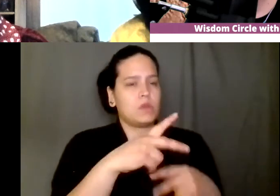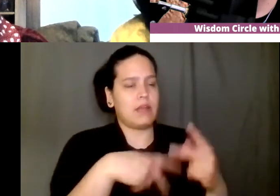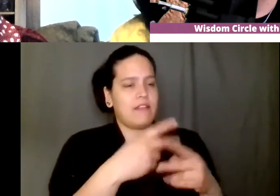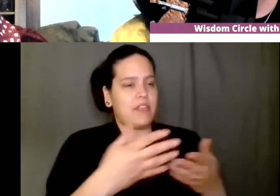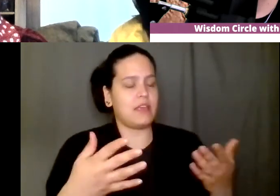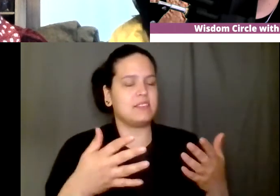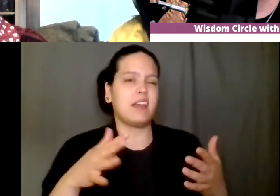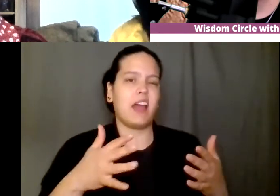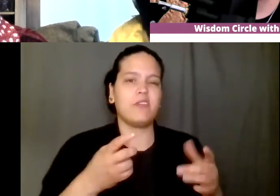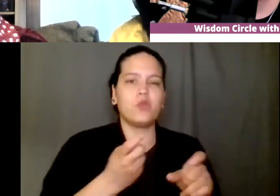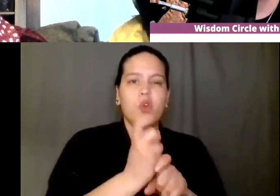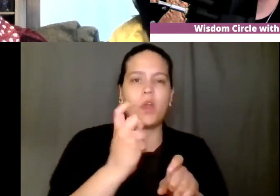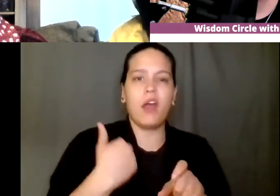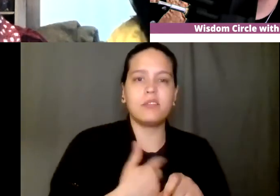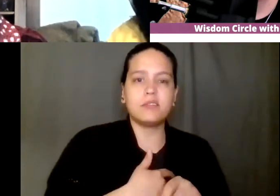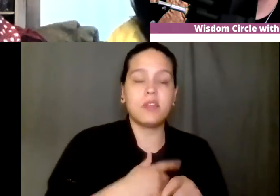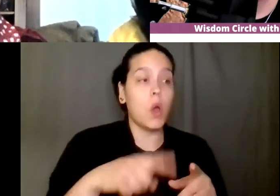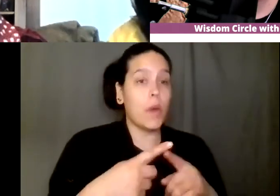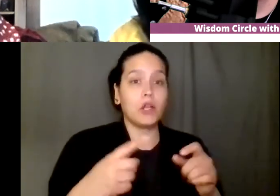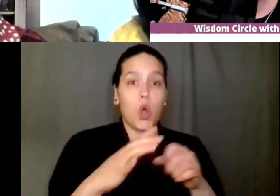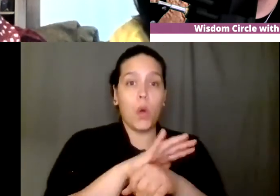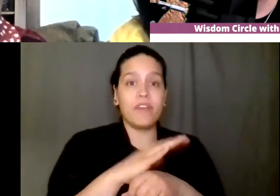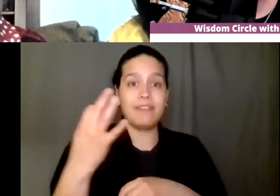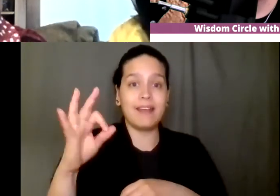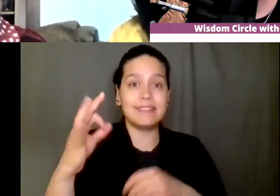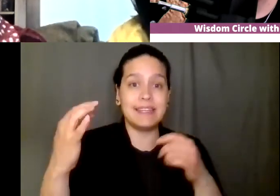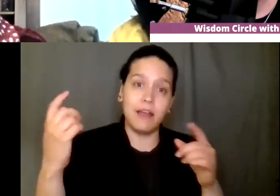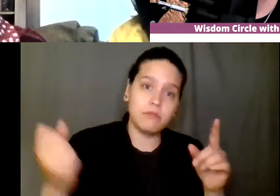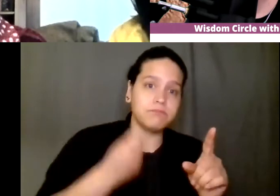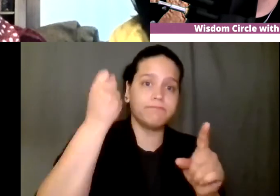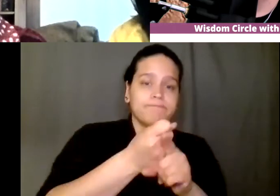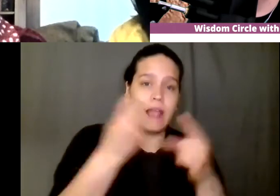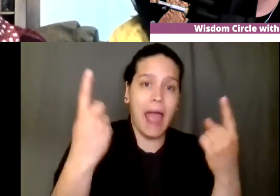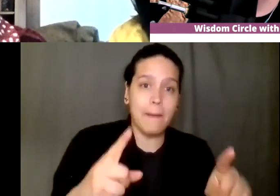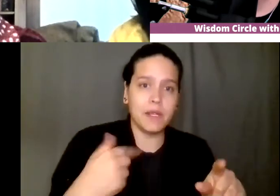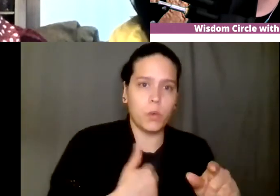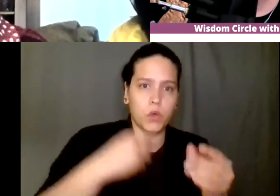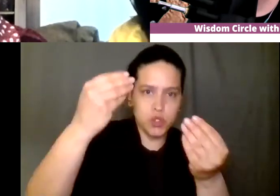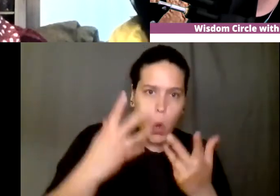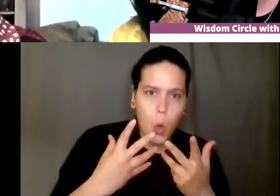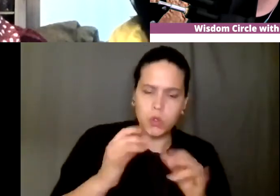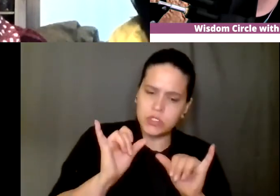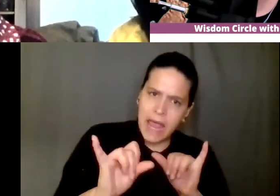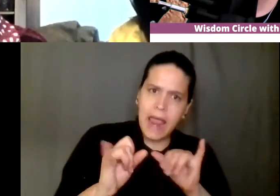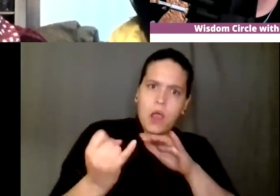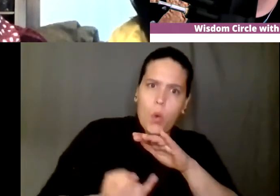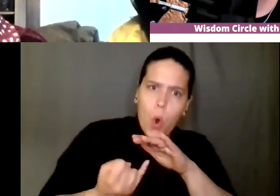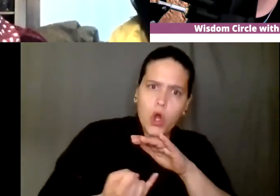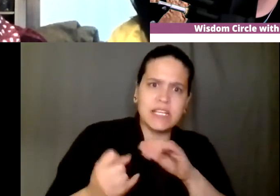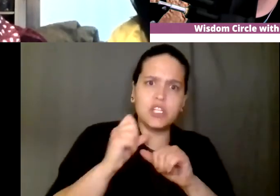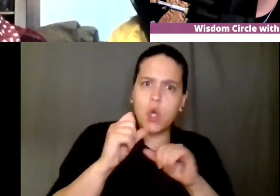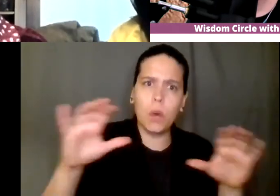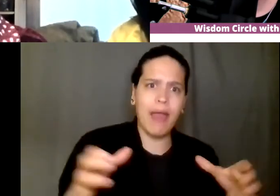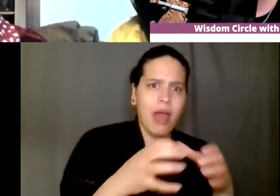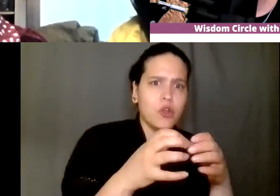ruined us. And when COVID hit and we were told to stay put, quarantine, don't do gathering,